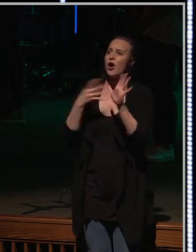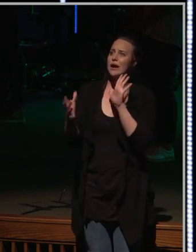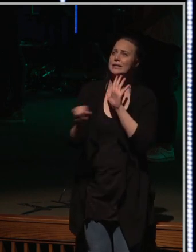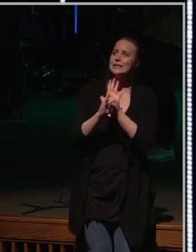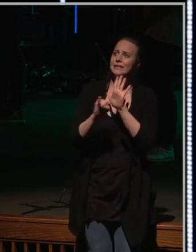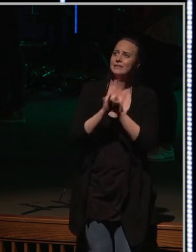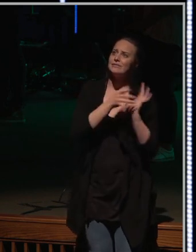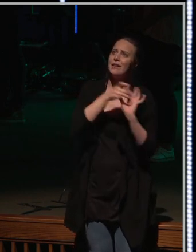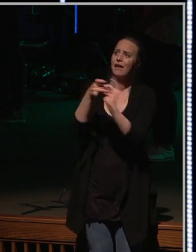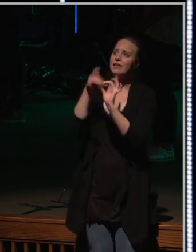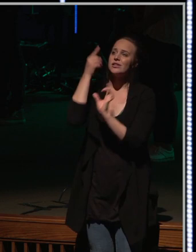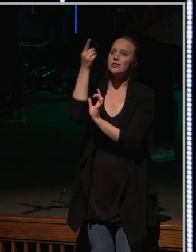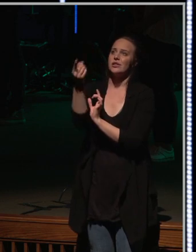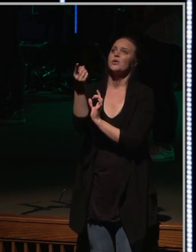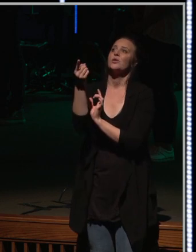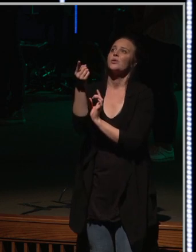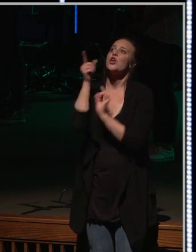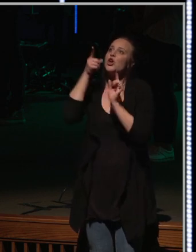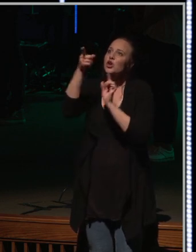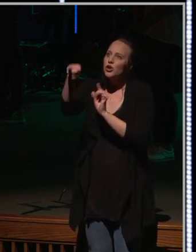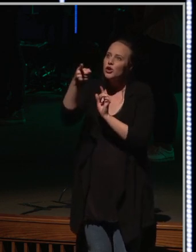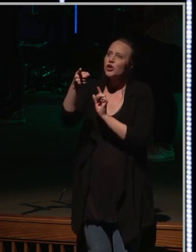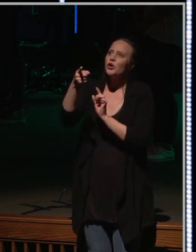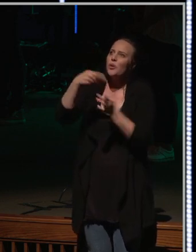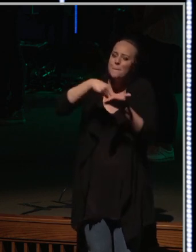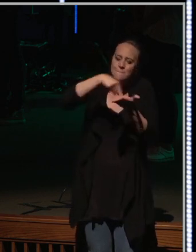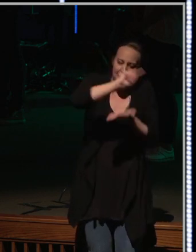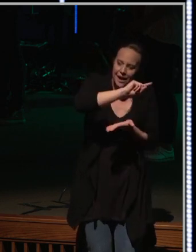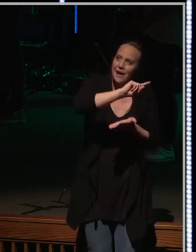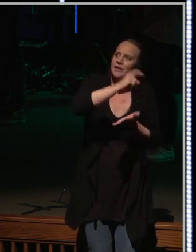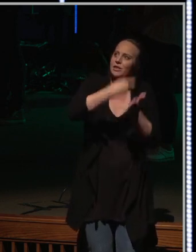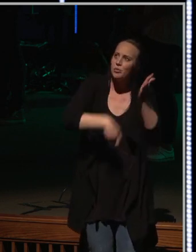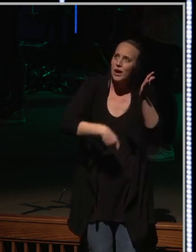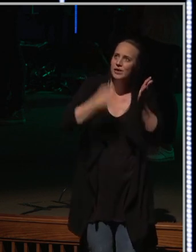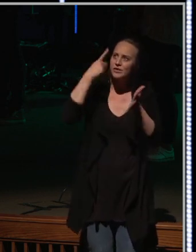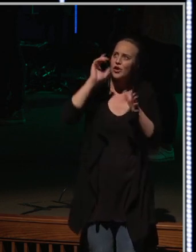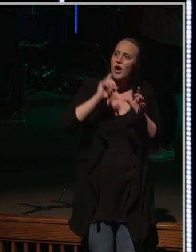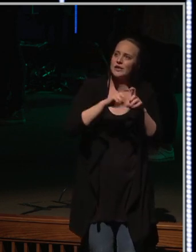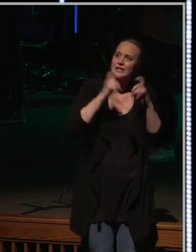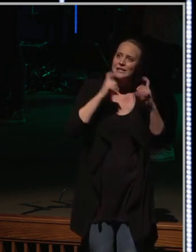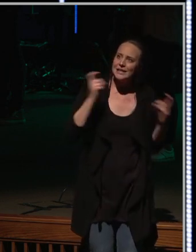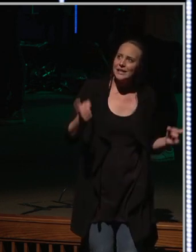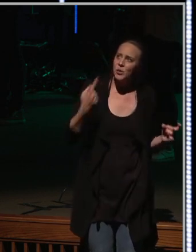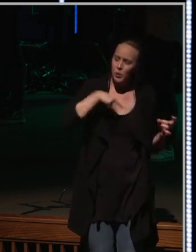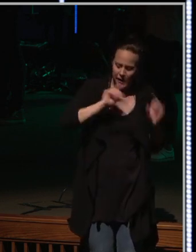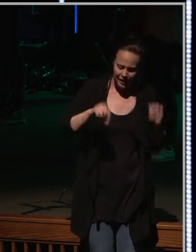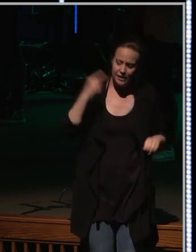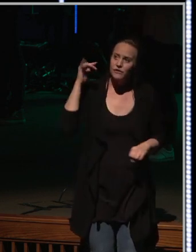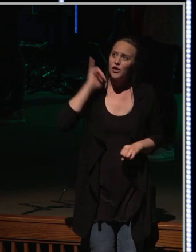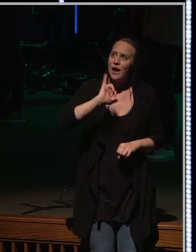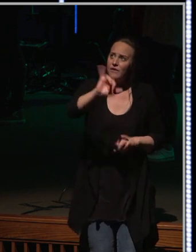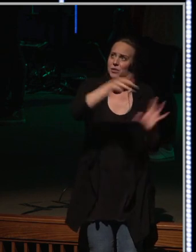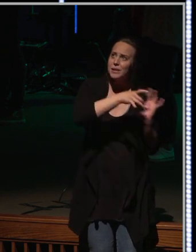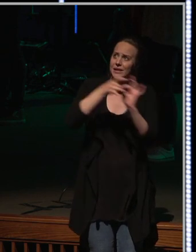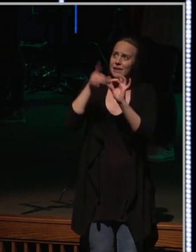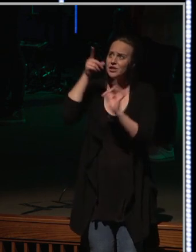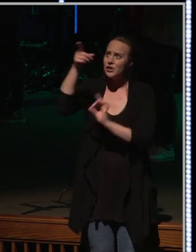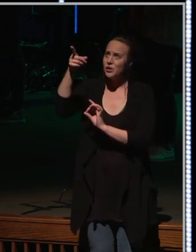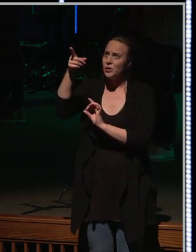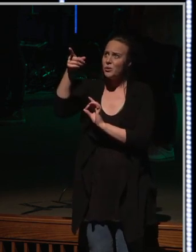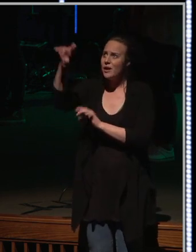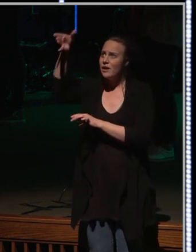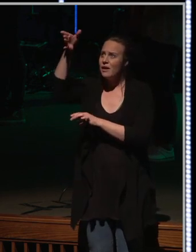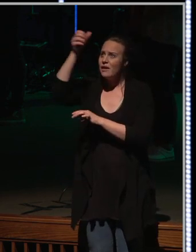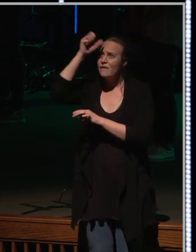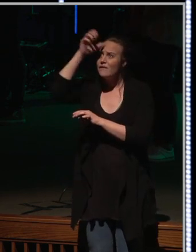we could be your children, so that we could be reconciled with you. And so, Father, help us to never forget that we are your image